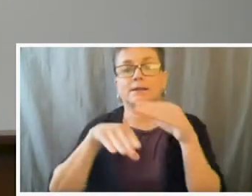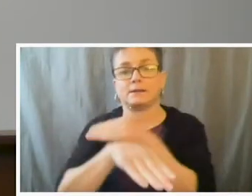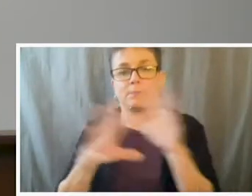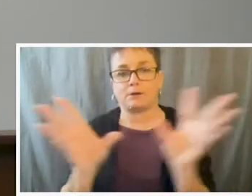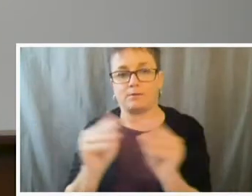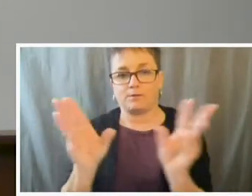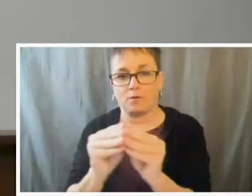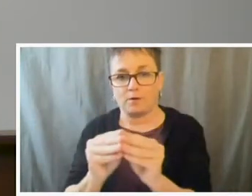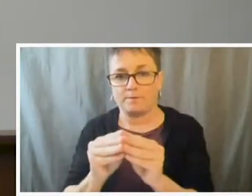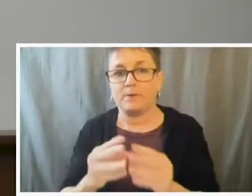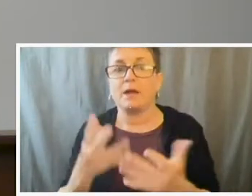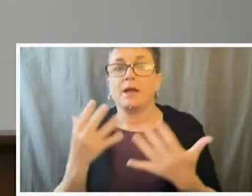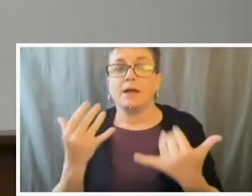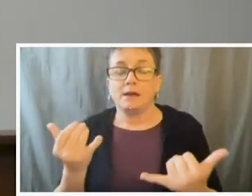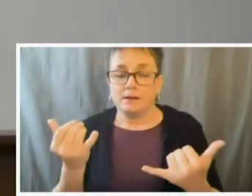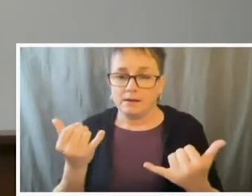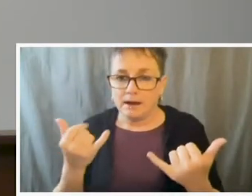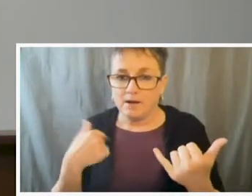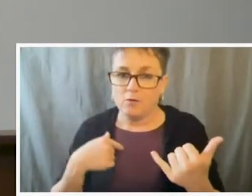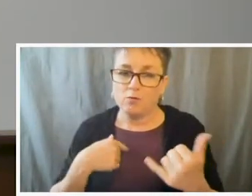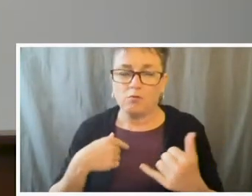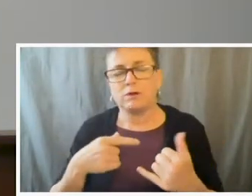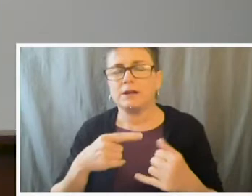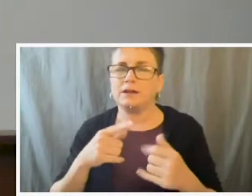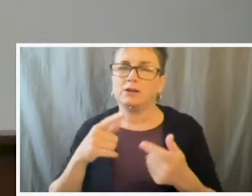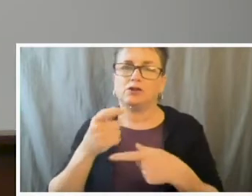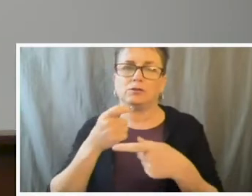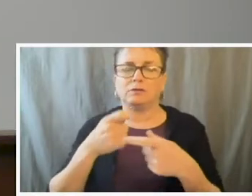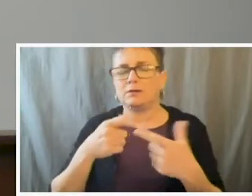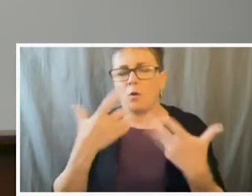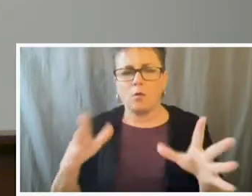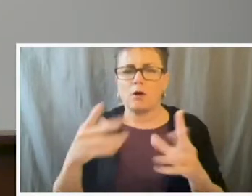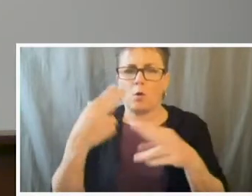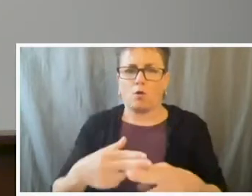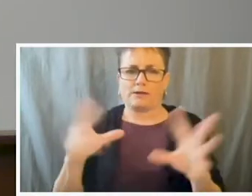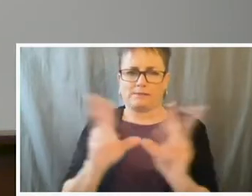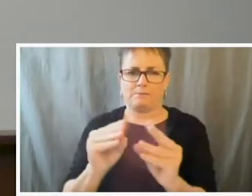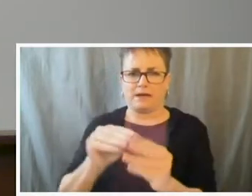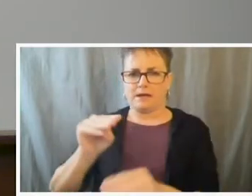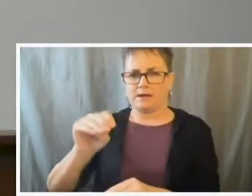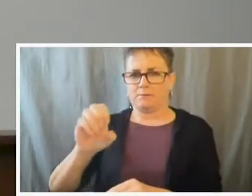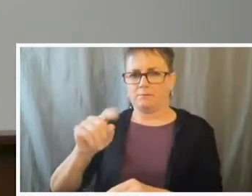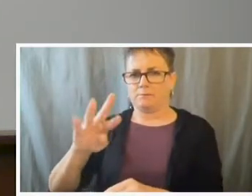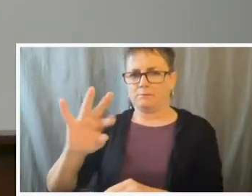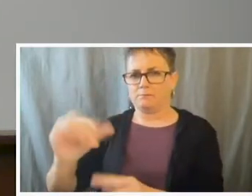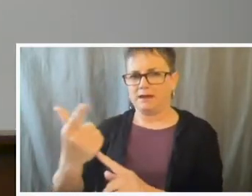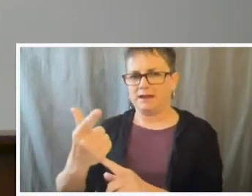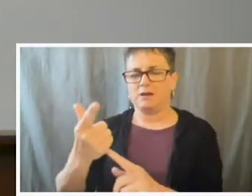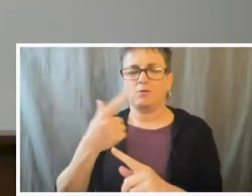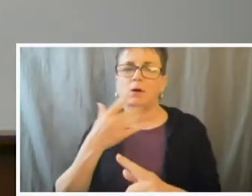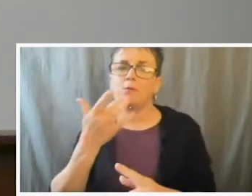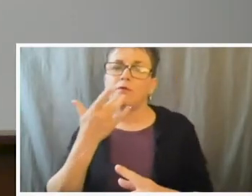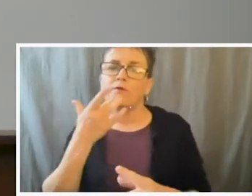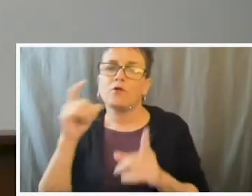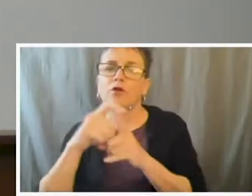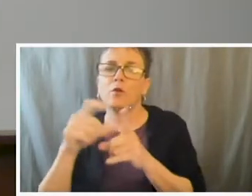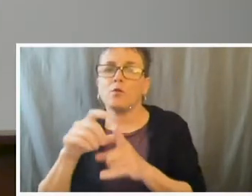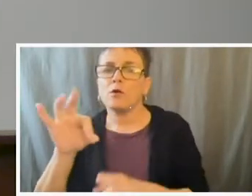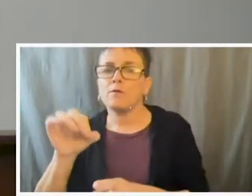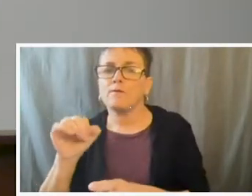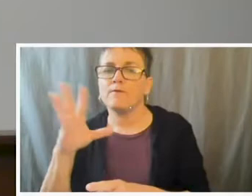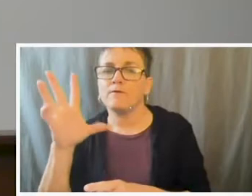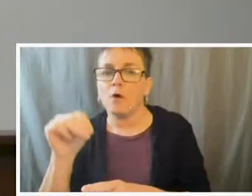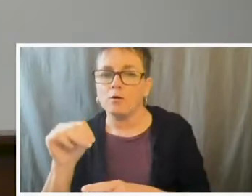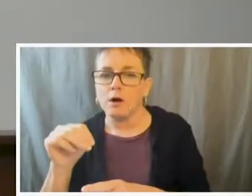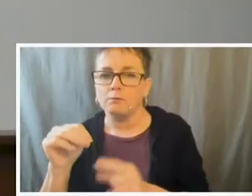call this gathering a forum rather than a meeting was a purposeful one. A forum can be defined as an assembly for the discussion of questions of